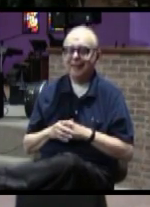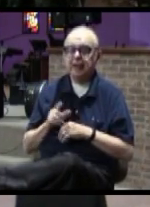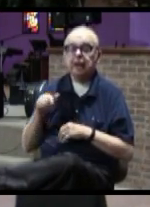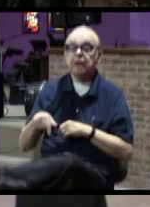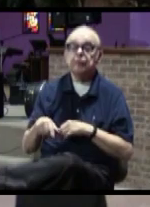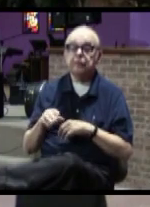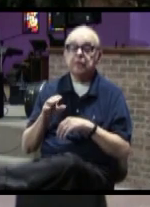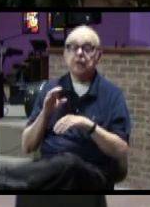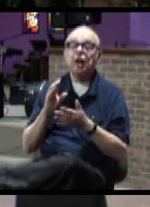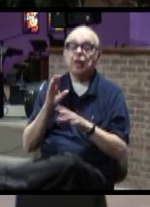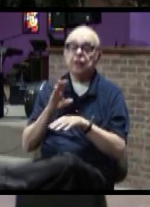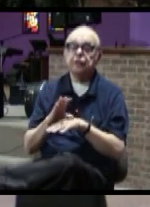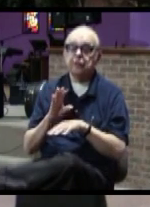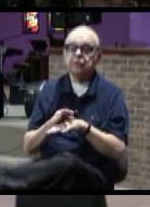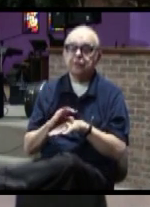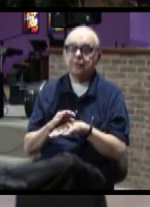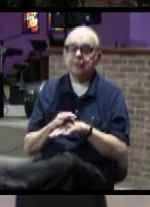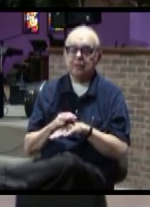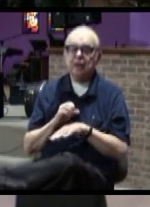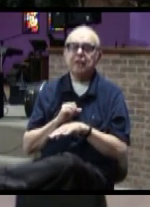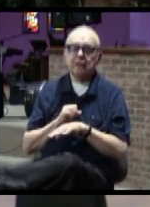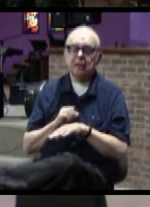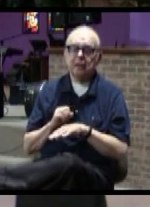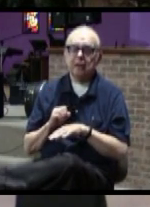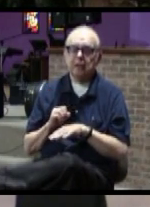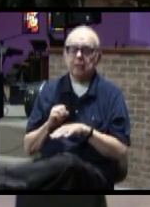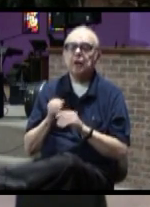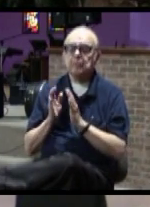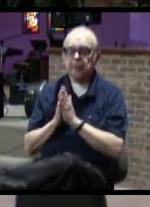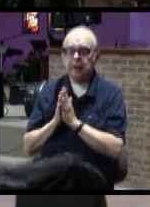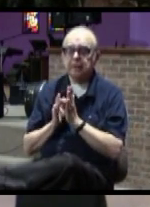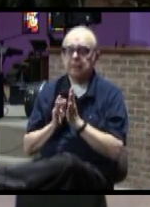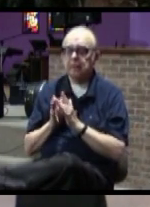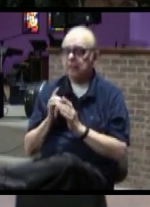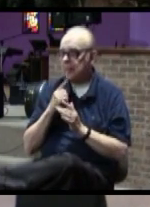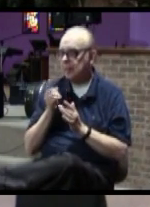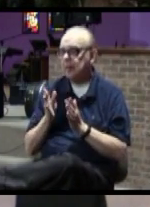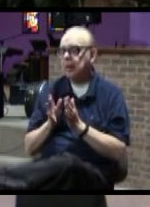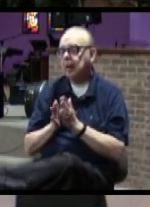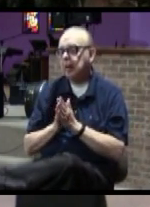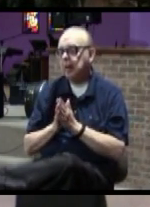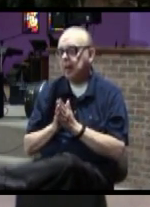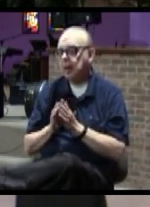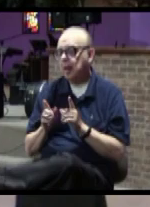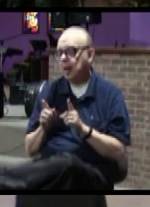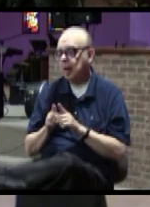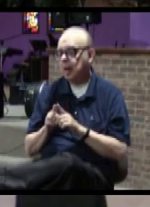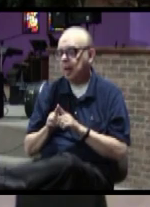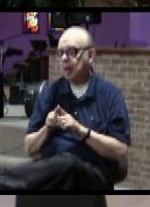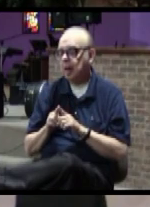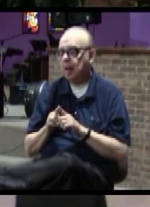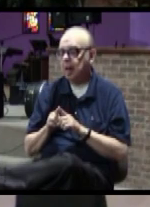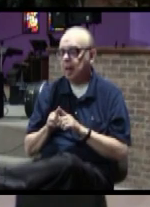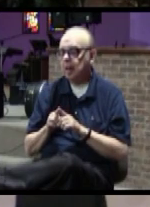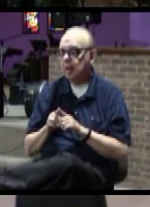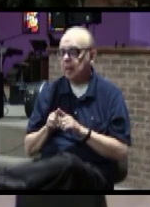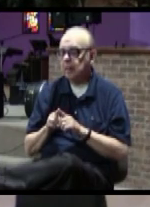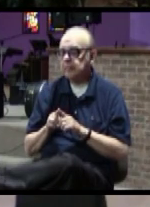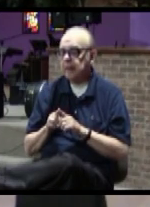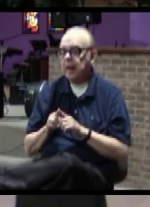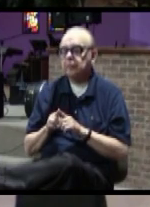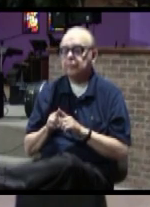No. He was in the sanctuary. He was in the synagogue. He was praying. The Bible says,